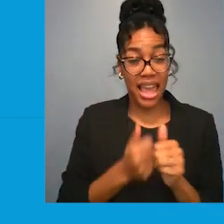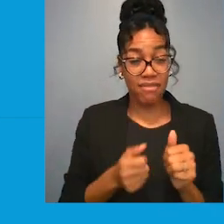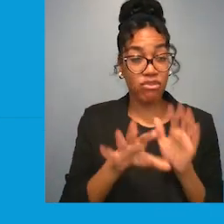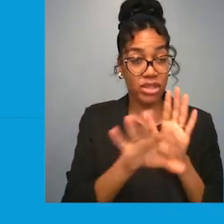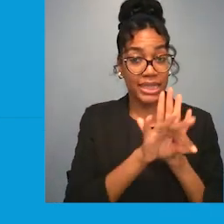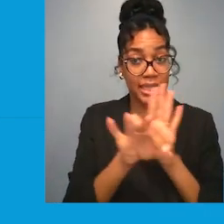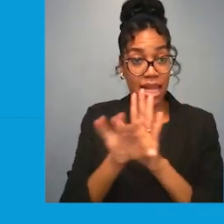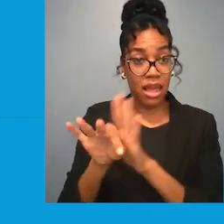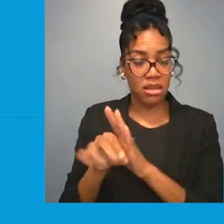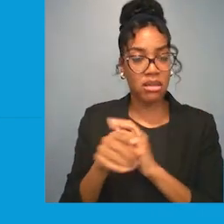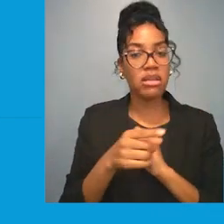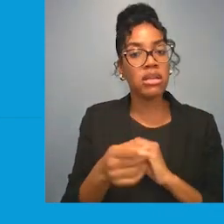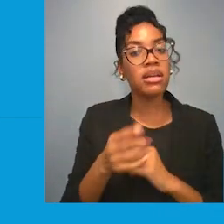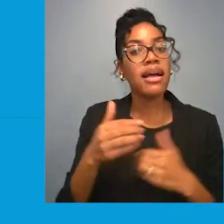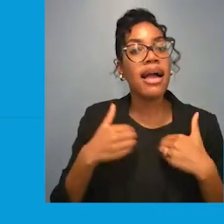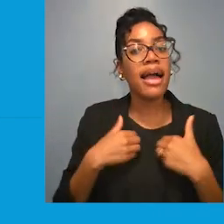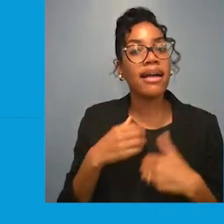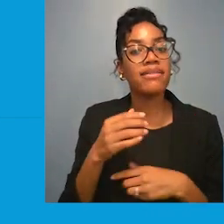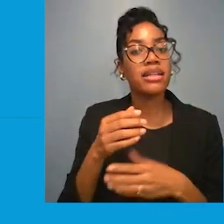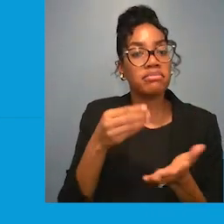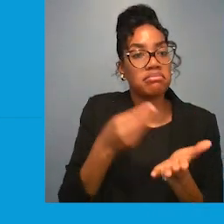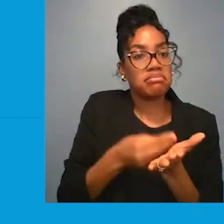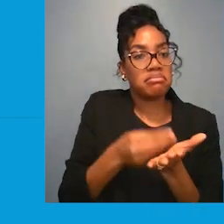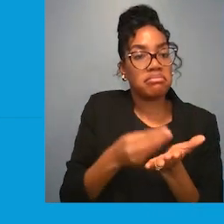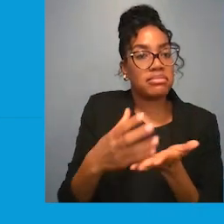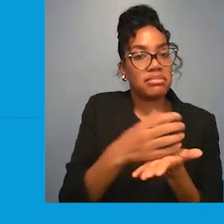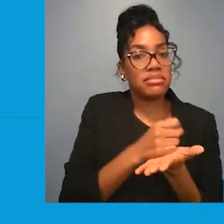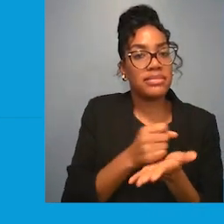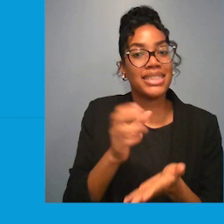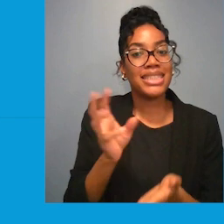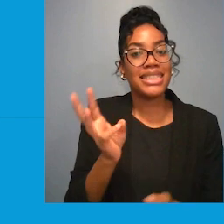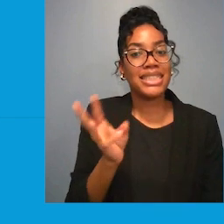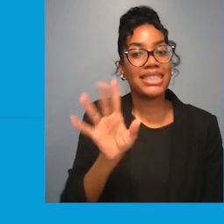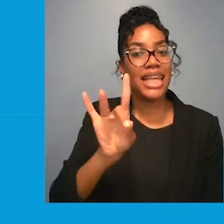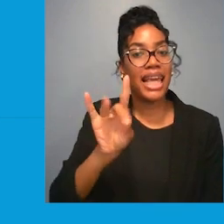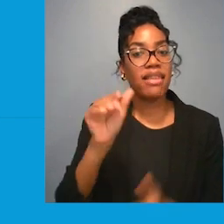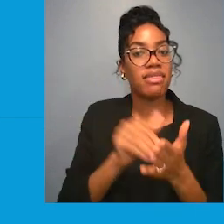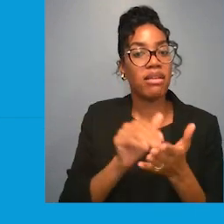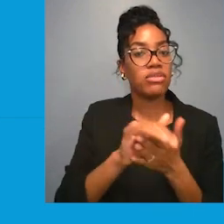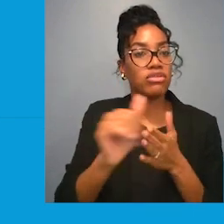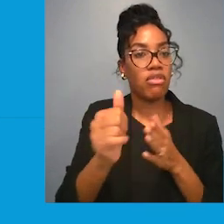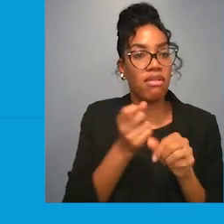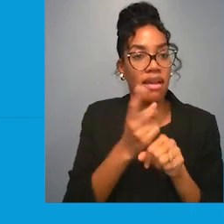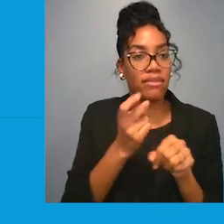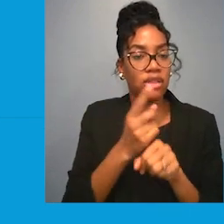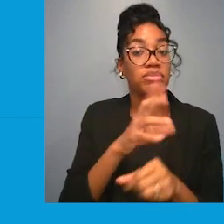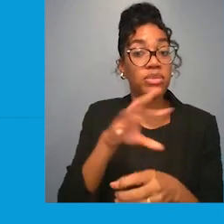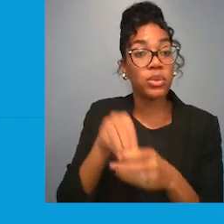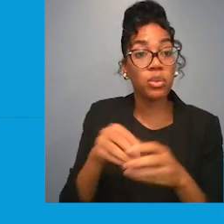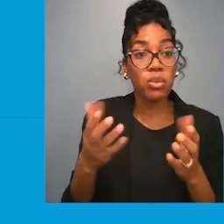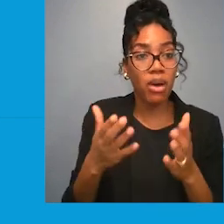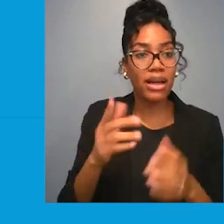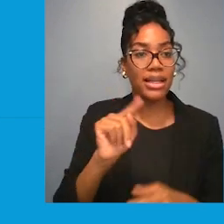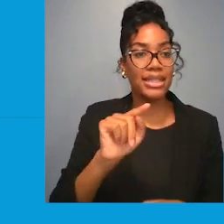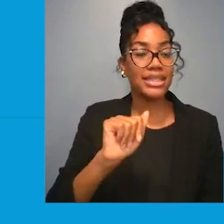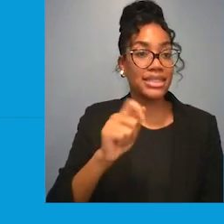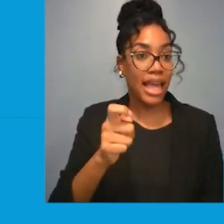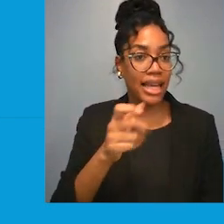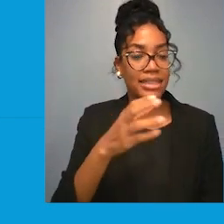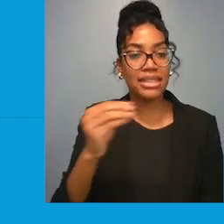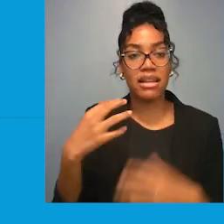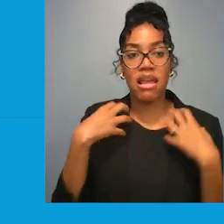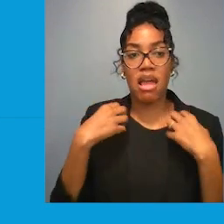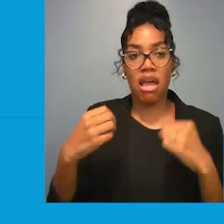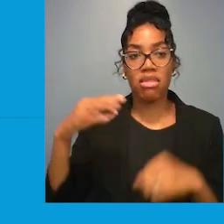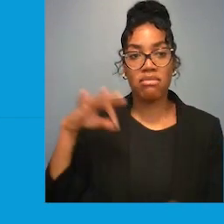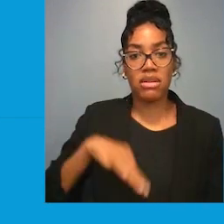of $68,000 for the year. This includes health benefits and taxes. Then additionally, you will